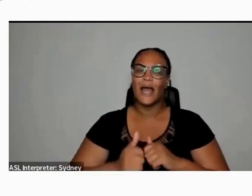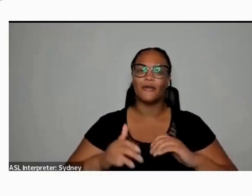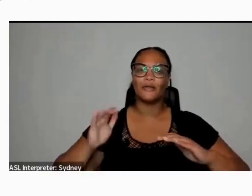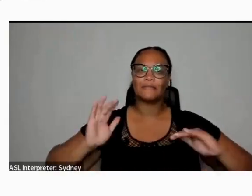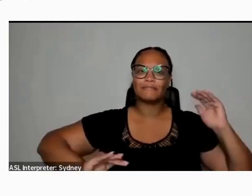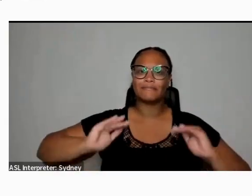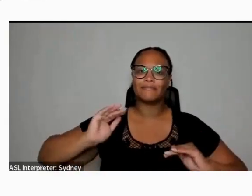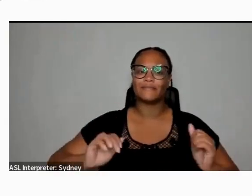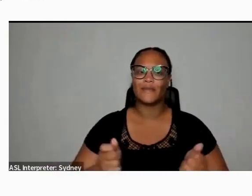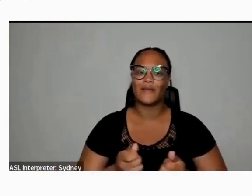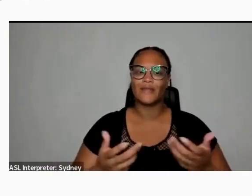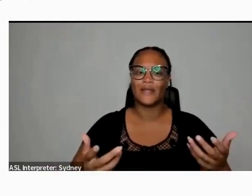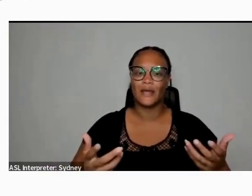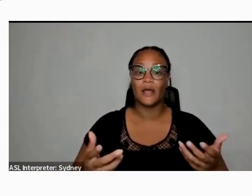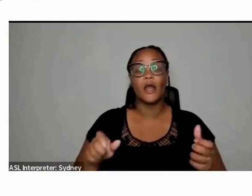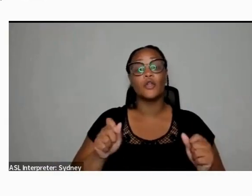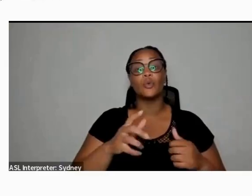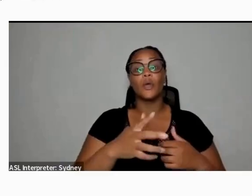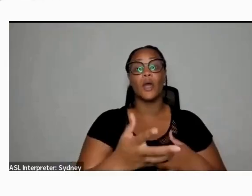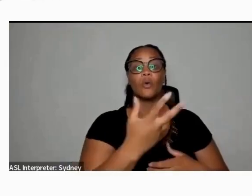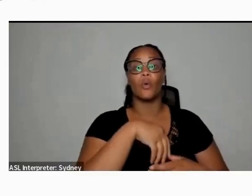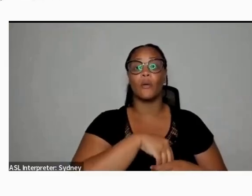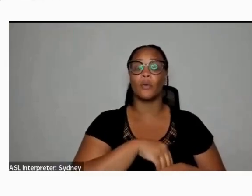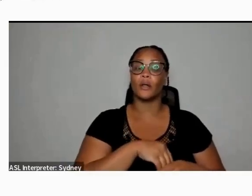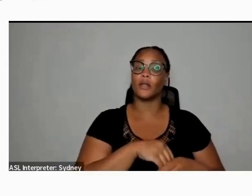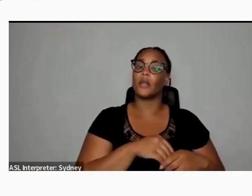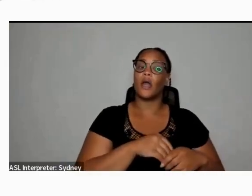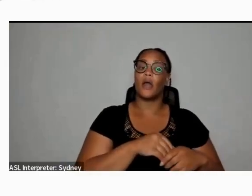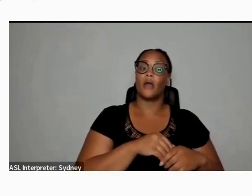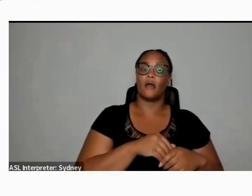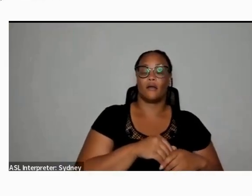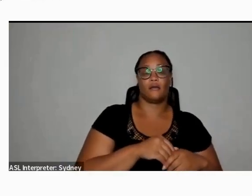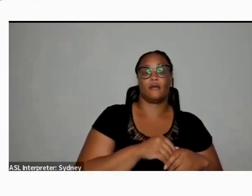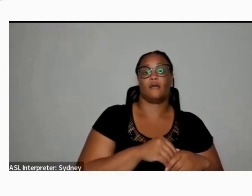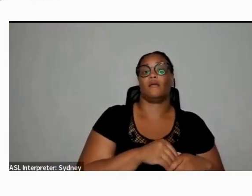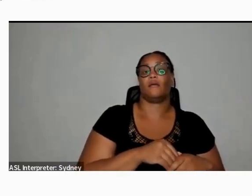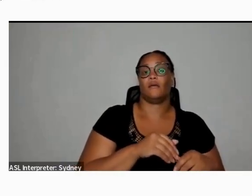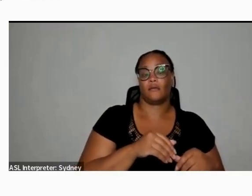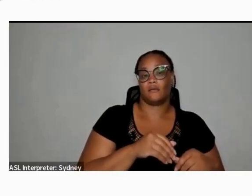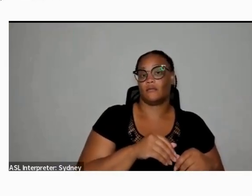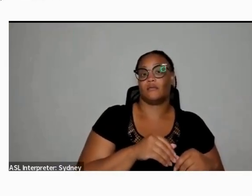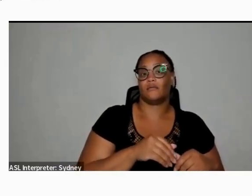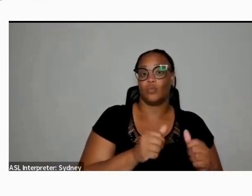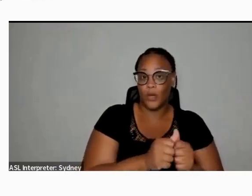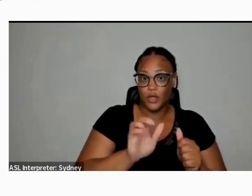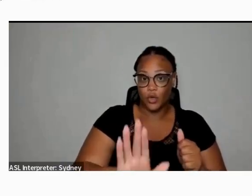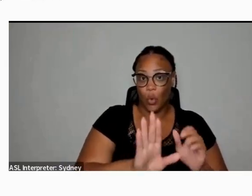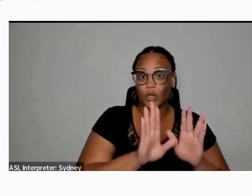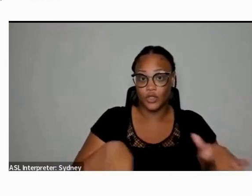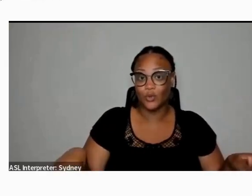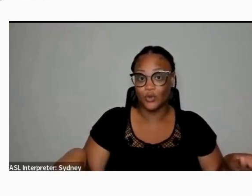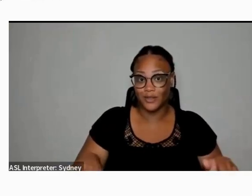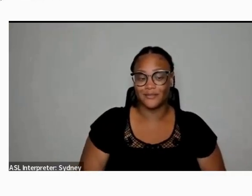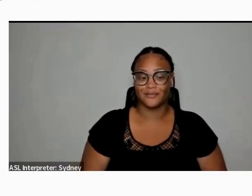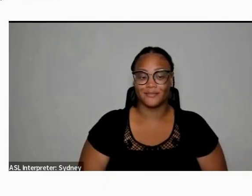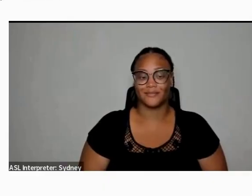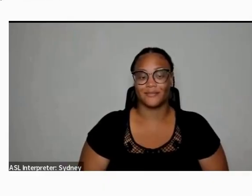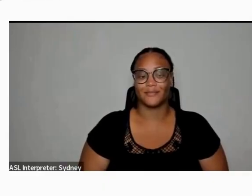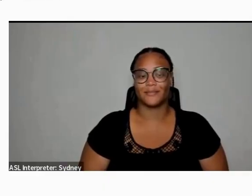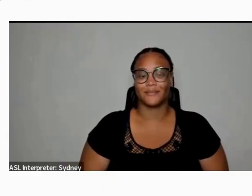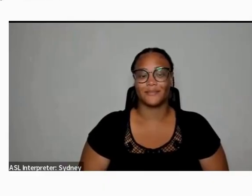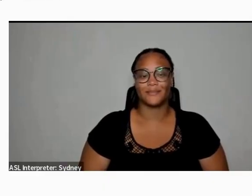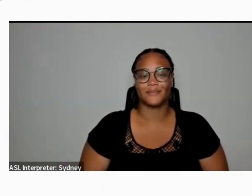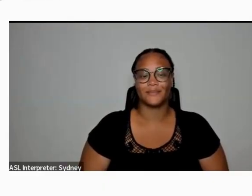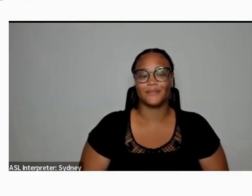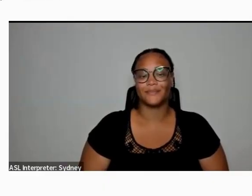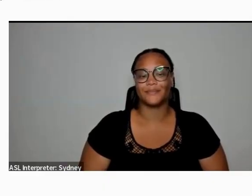can be incorporated into ways to involve your children. We're going to talk a little bit about theme